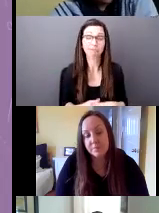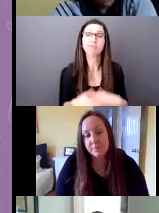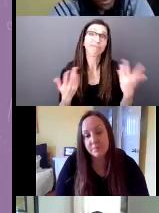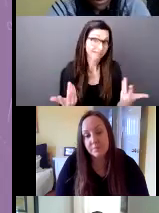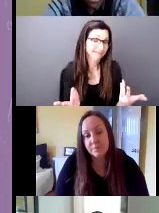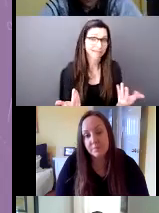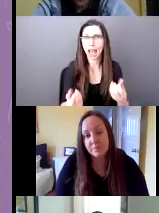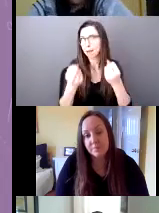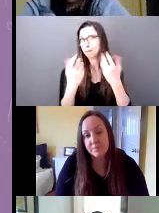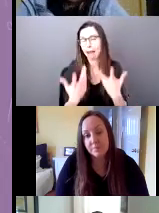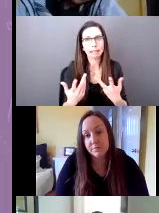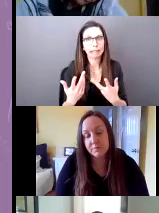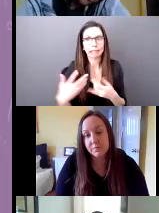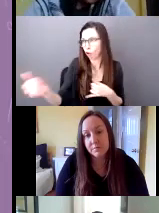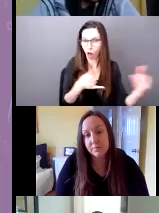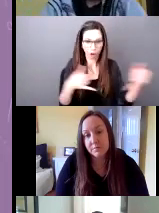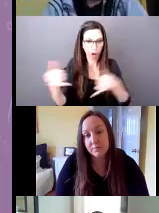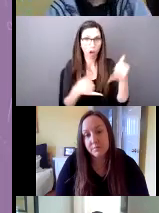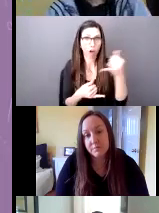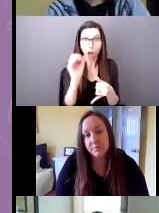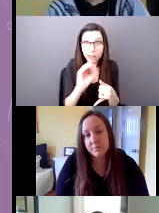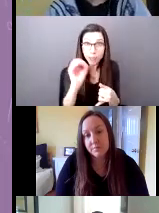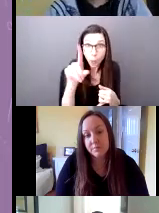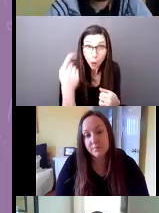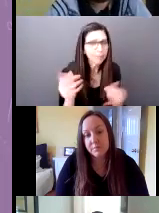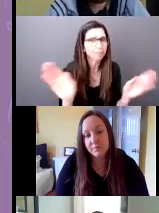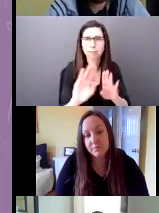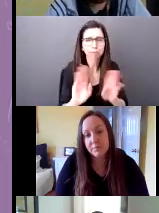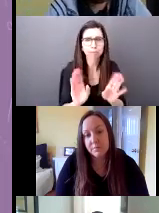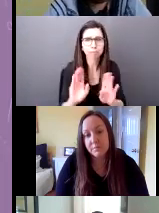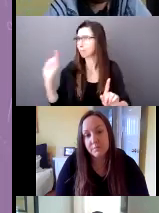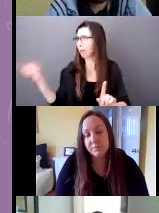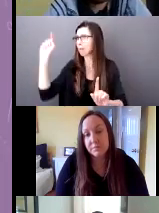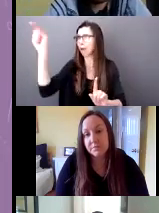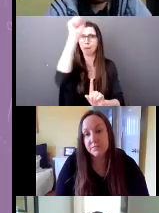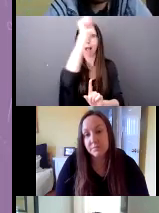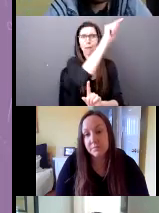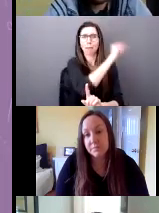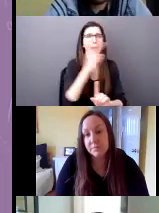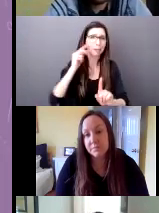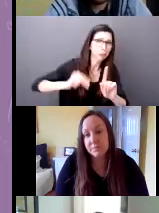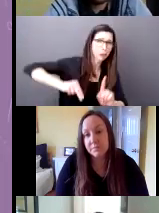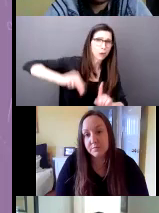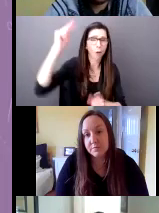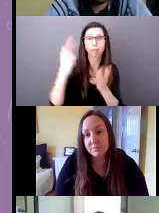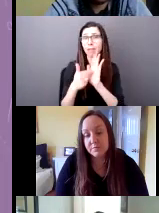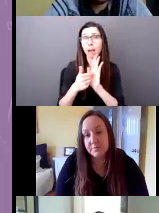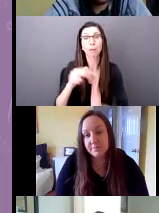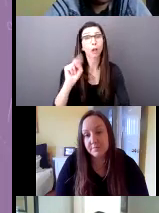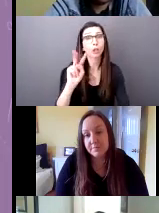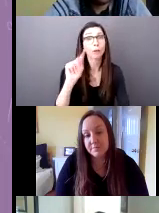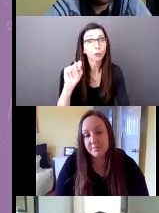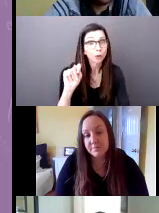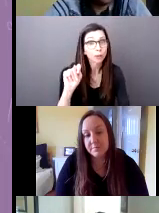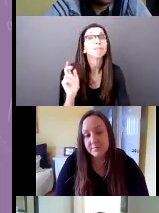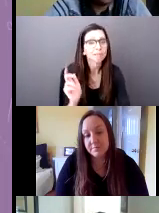not just Ontario, but Nunavut and other areas as well. Thanks, Rochella, for highlighting those